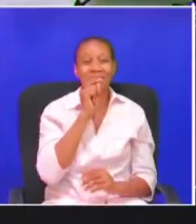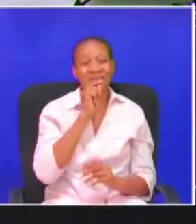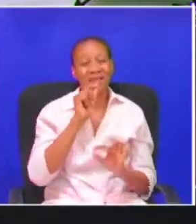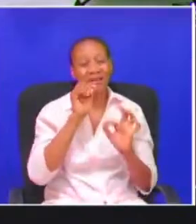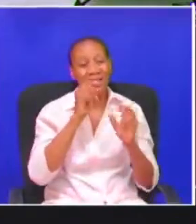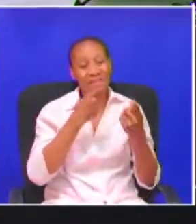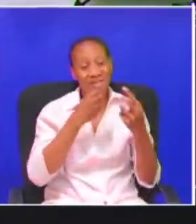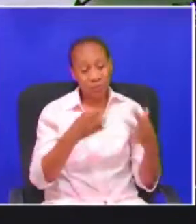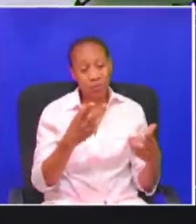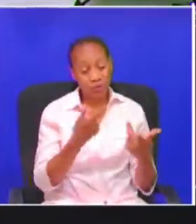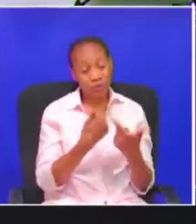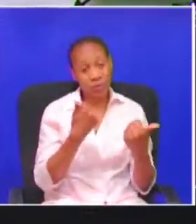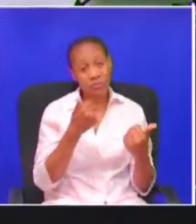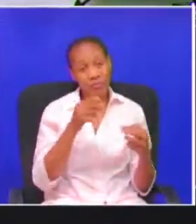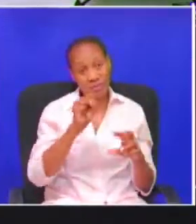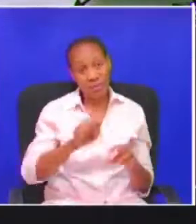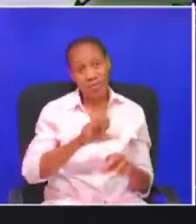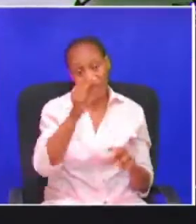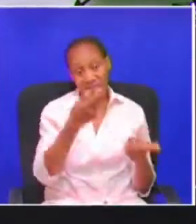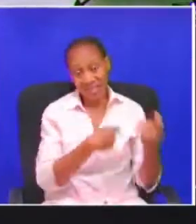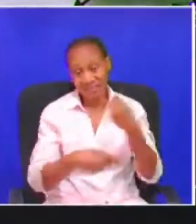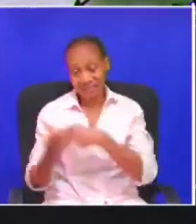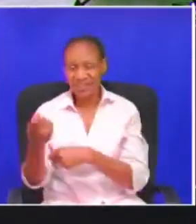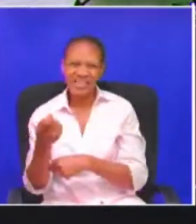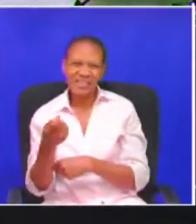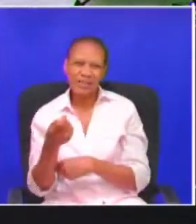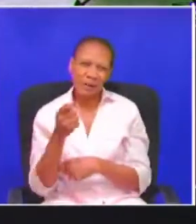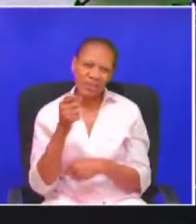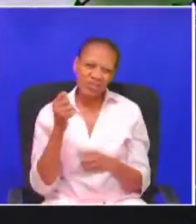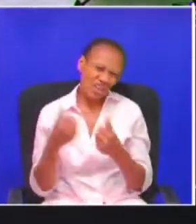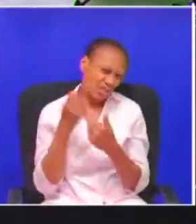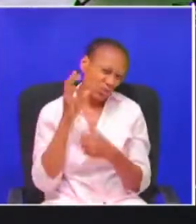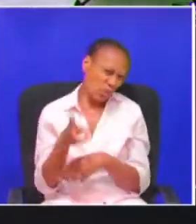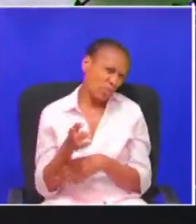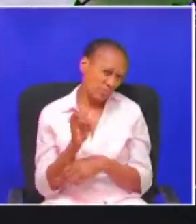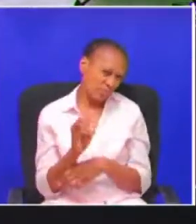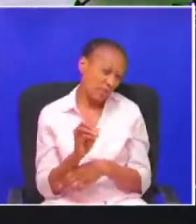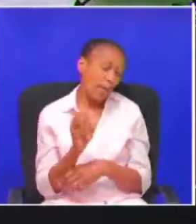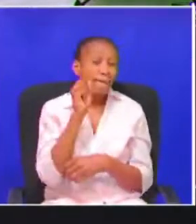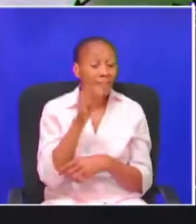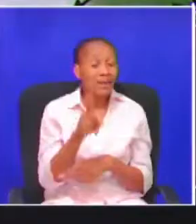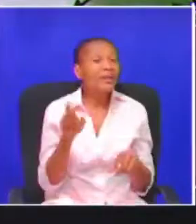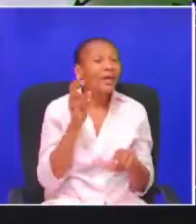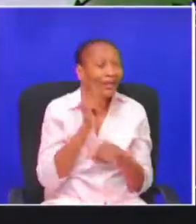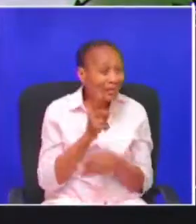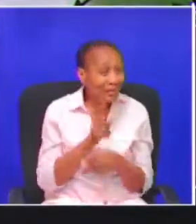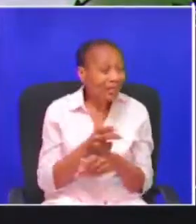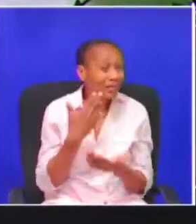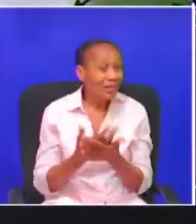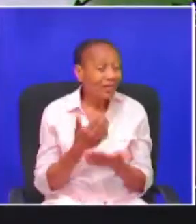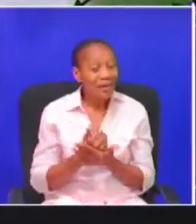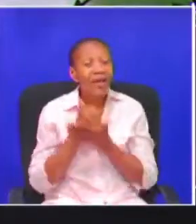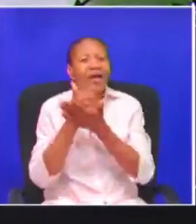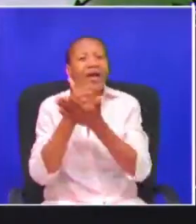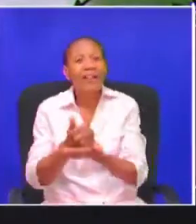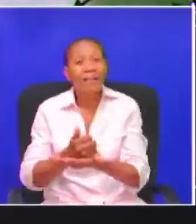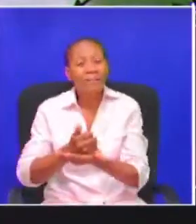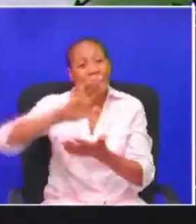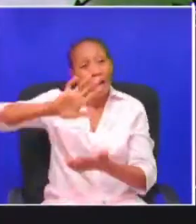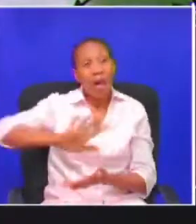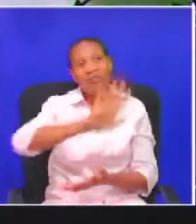flows, they can also serve as a catalyst for deeper continental integration and